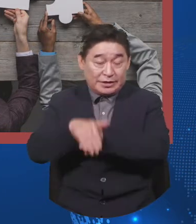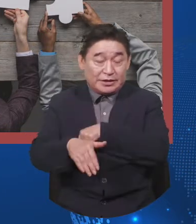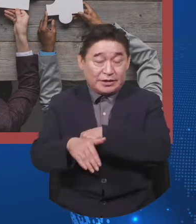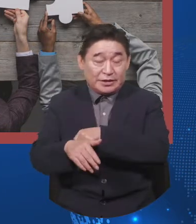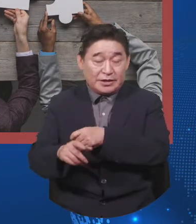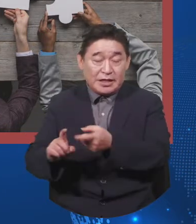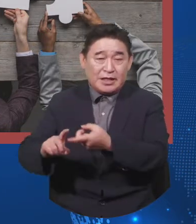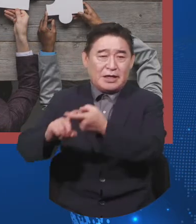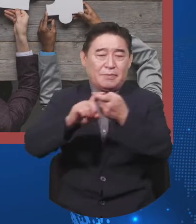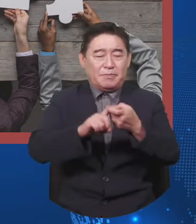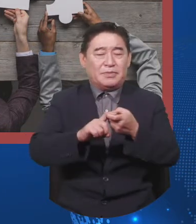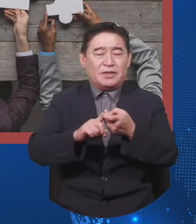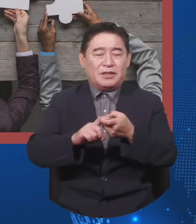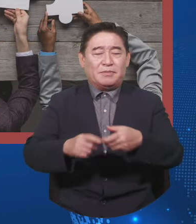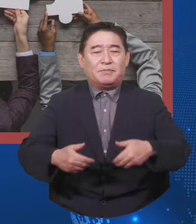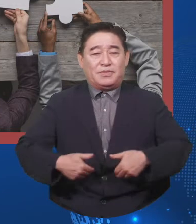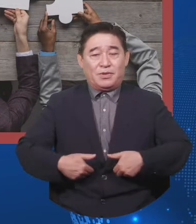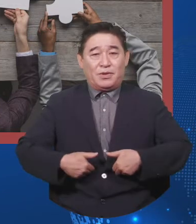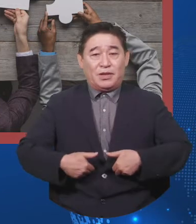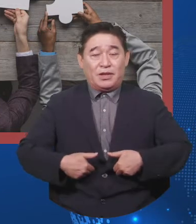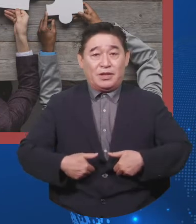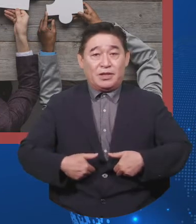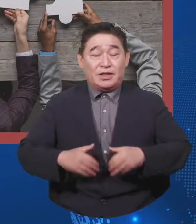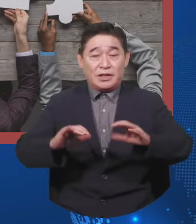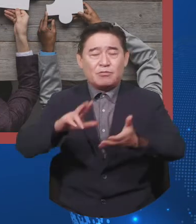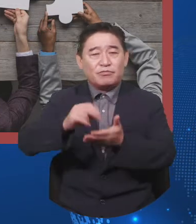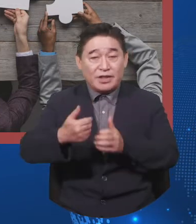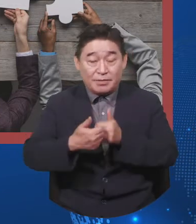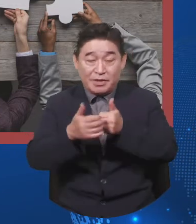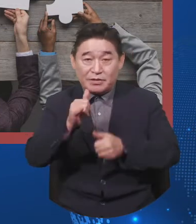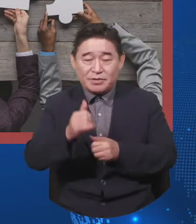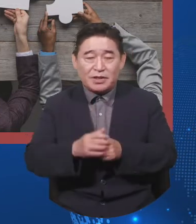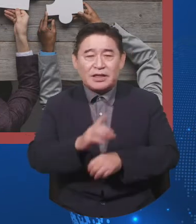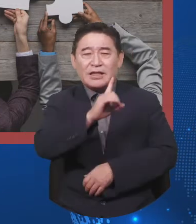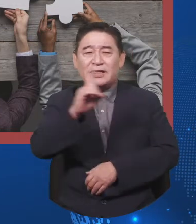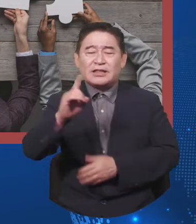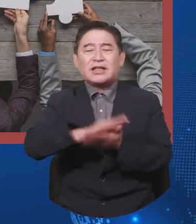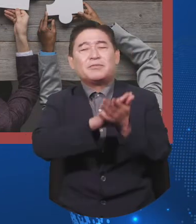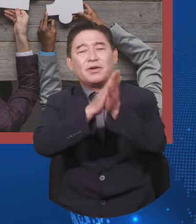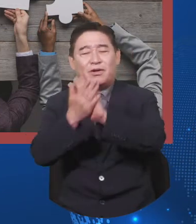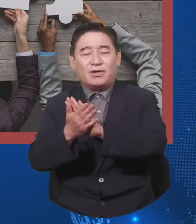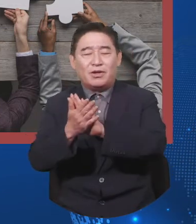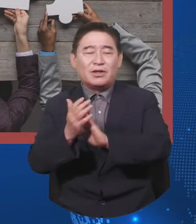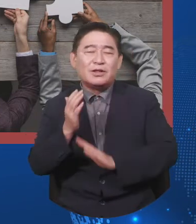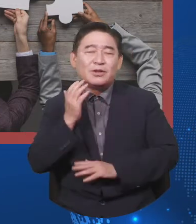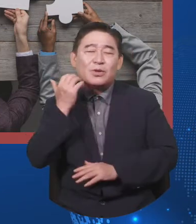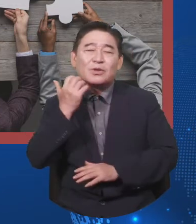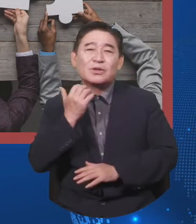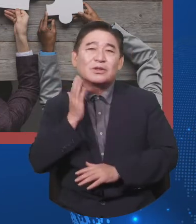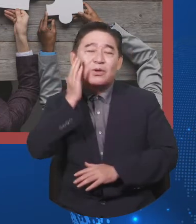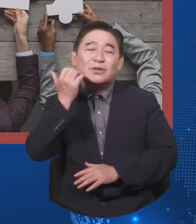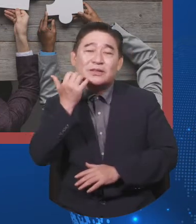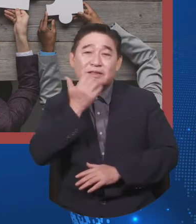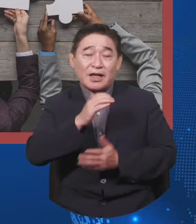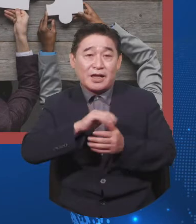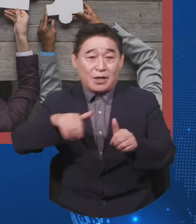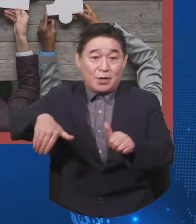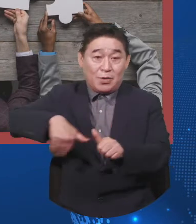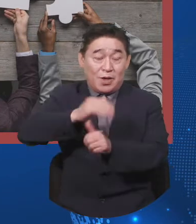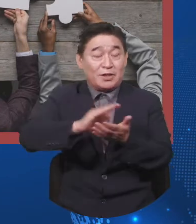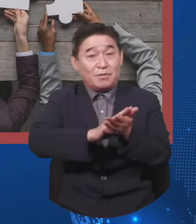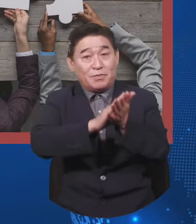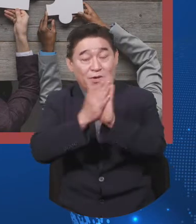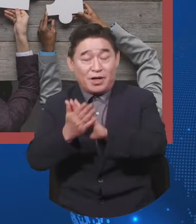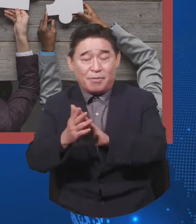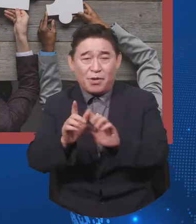the green transition, the digital transition. And how do we do that? And this has been the topic of discussion here